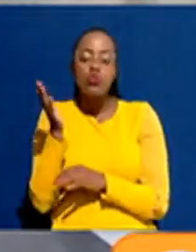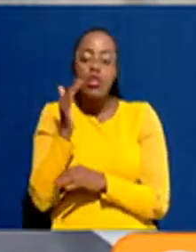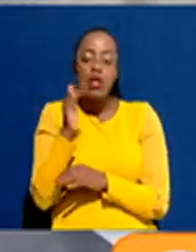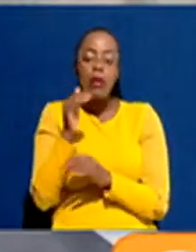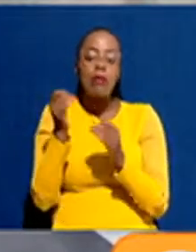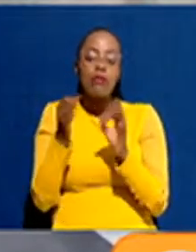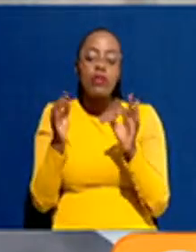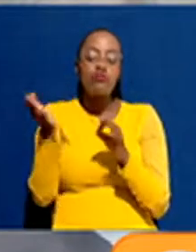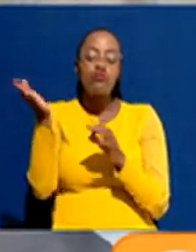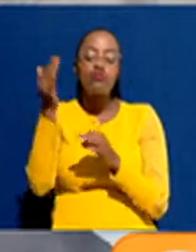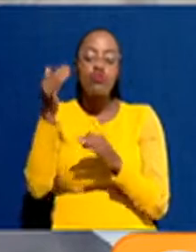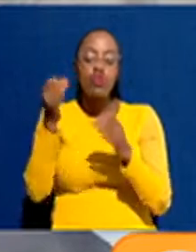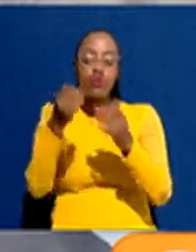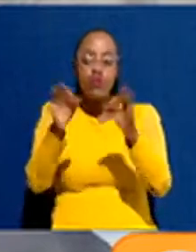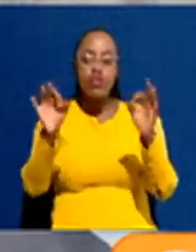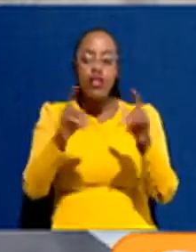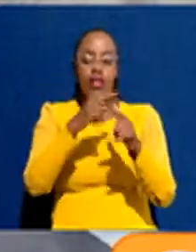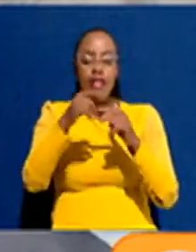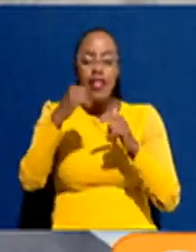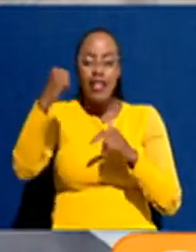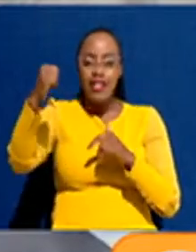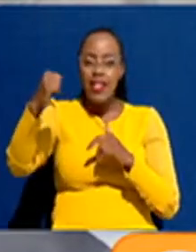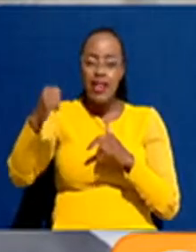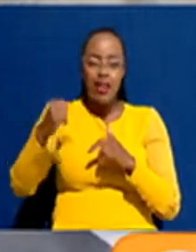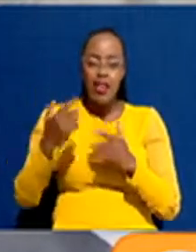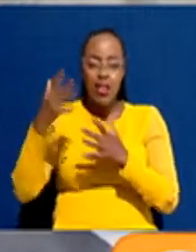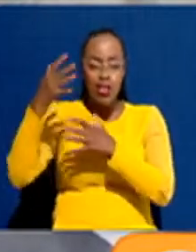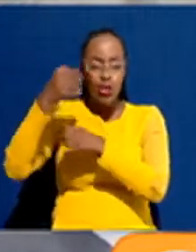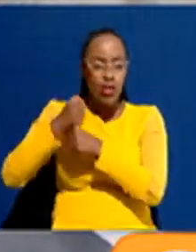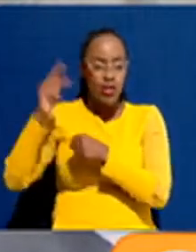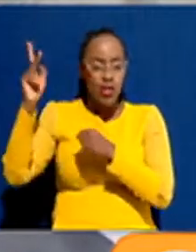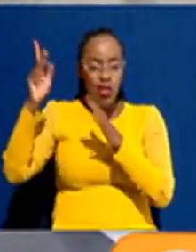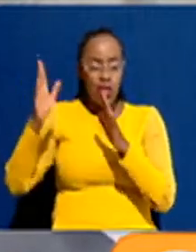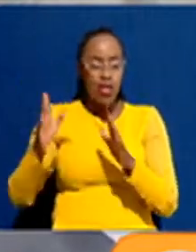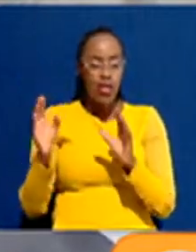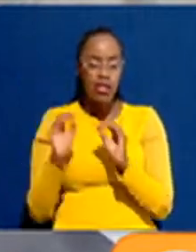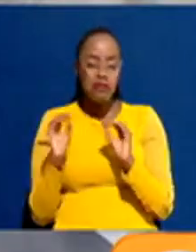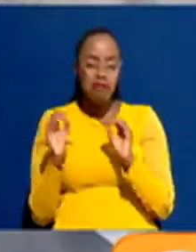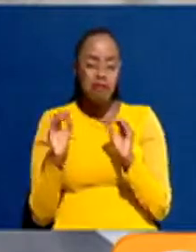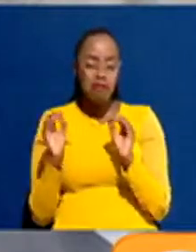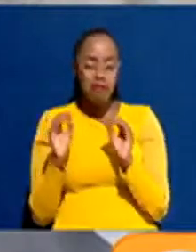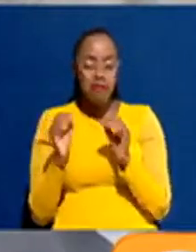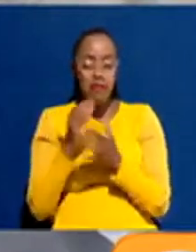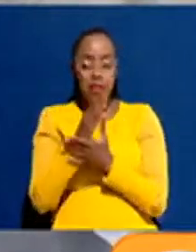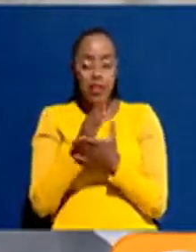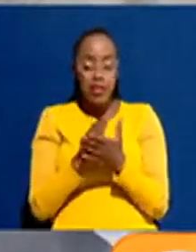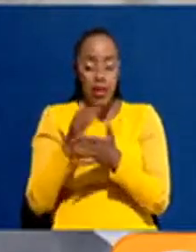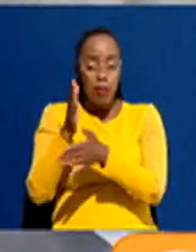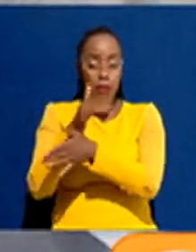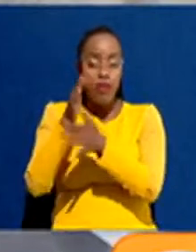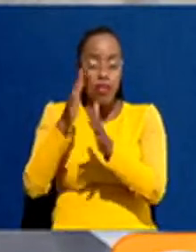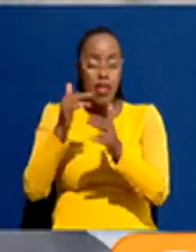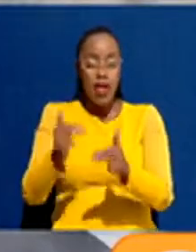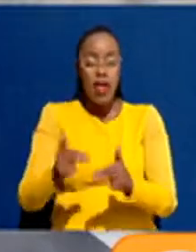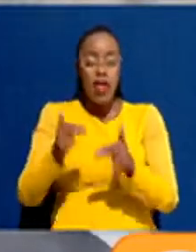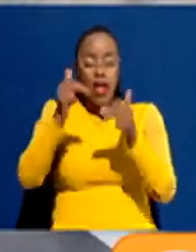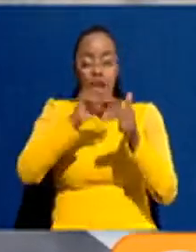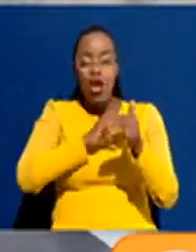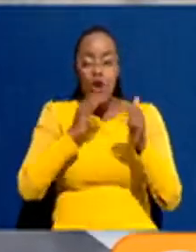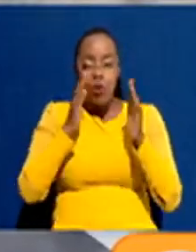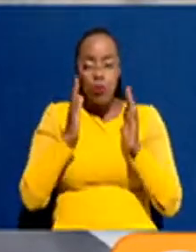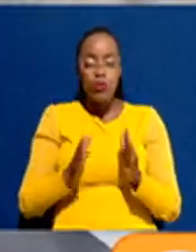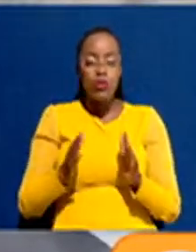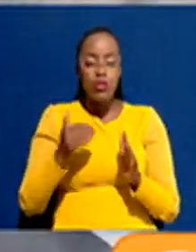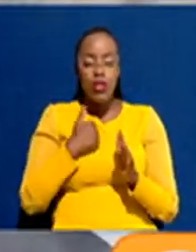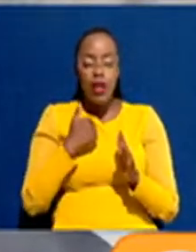free. And the other side, they don't trust us. Some of the ambassadors, the high commissioners, have been